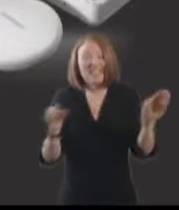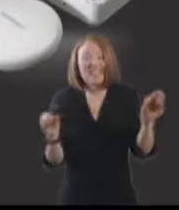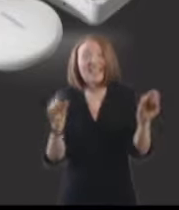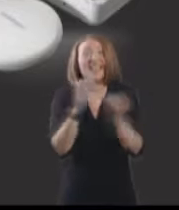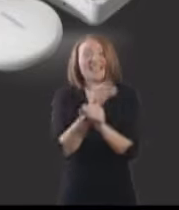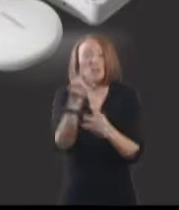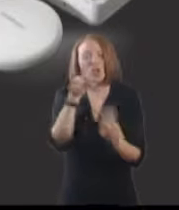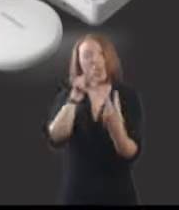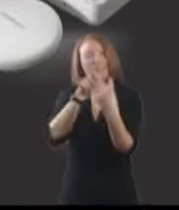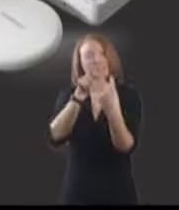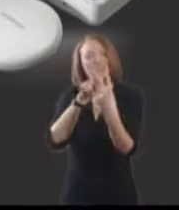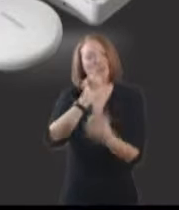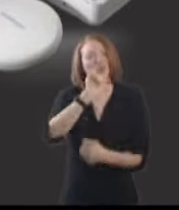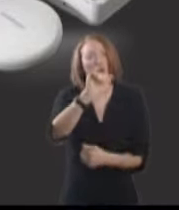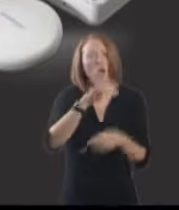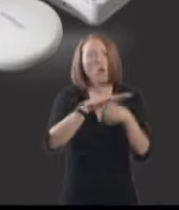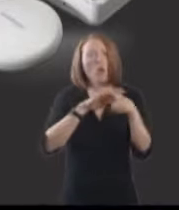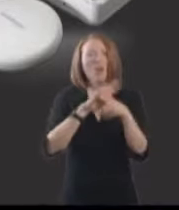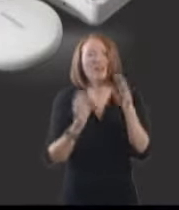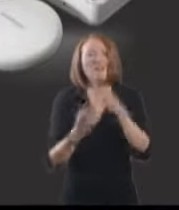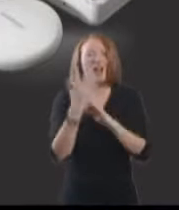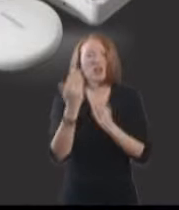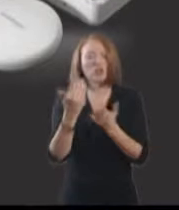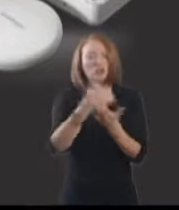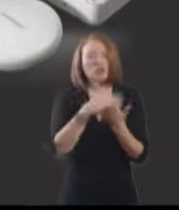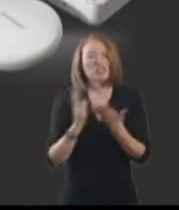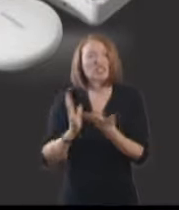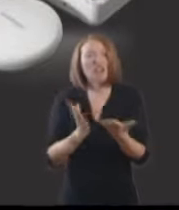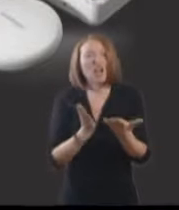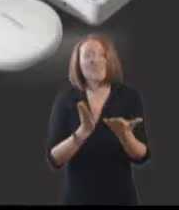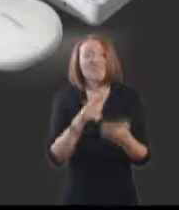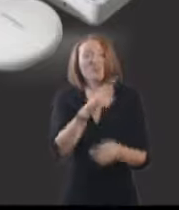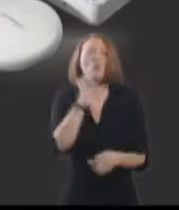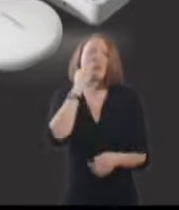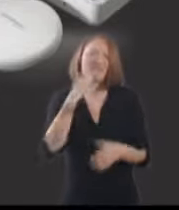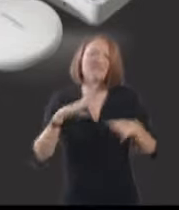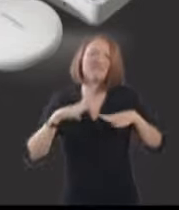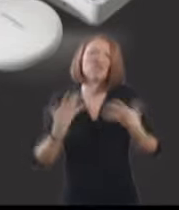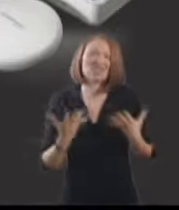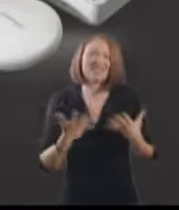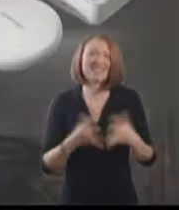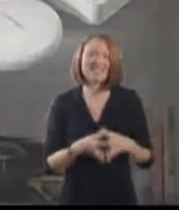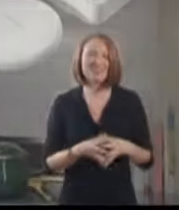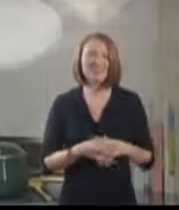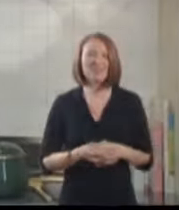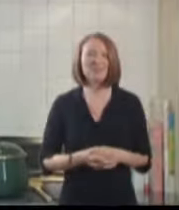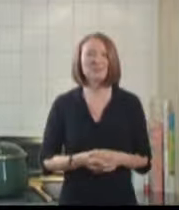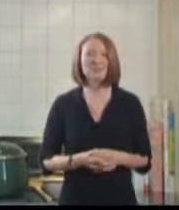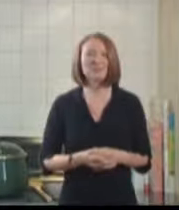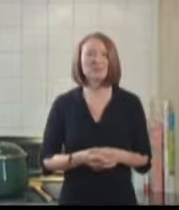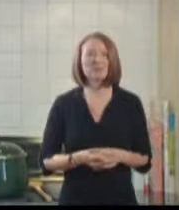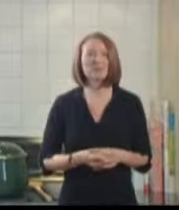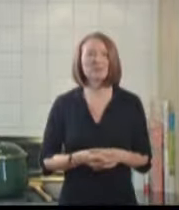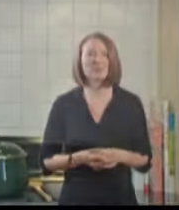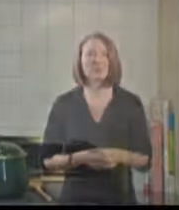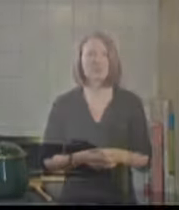not attempt to replace this yourself. Contact your local fire and rescue service and they will replace it free of charge.